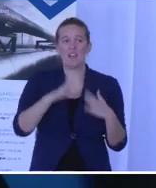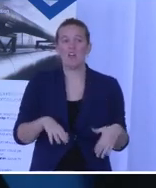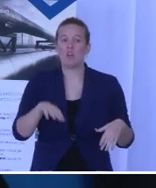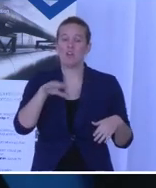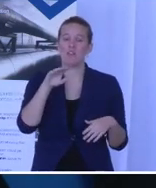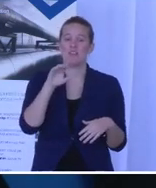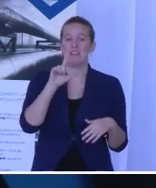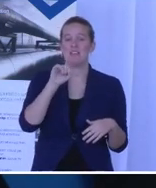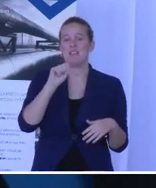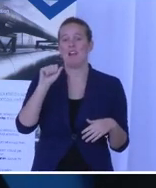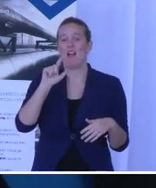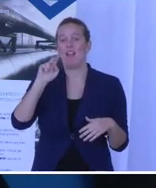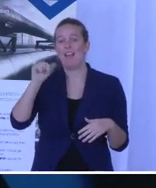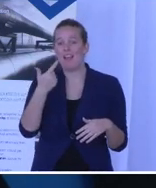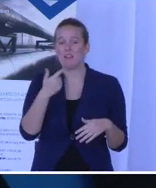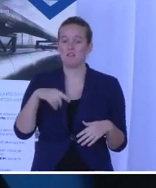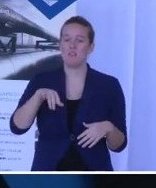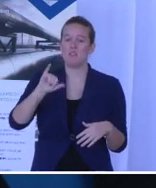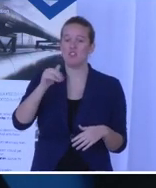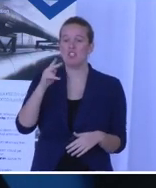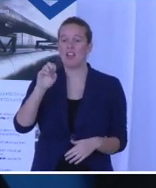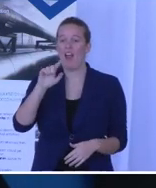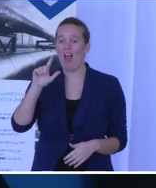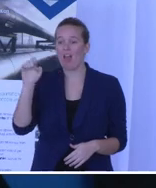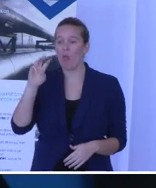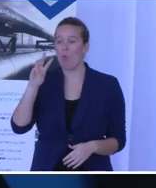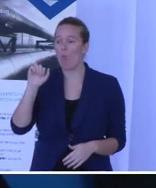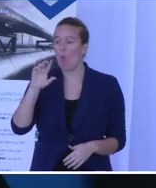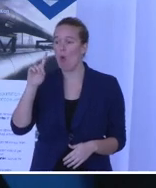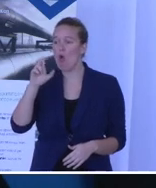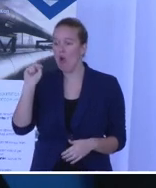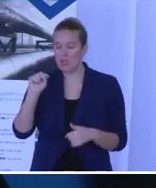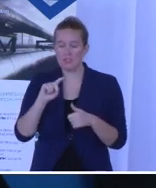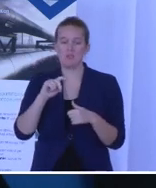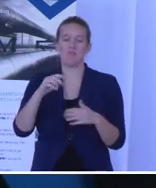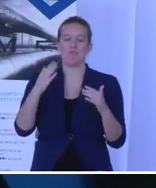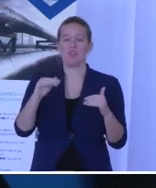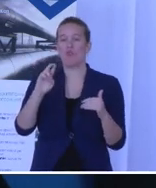Lang, Janelle Gordon, Rebecca